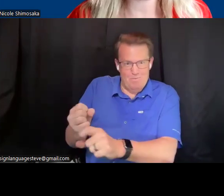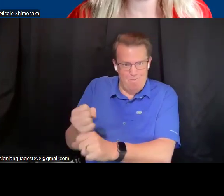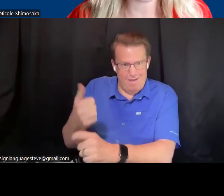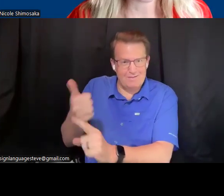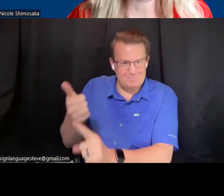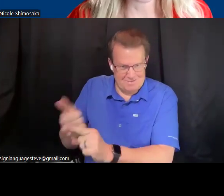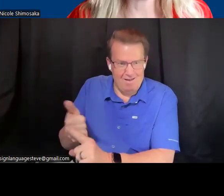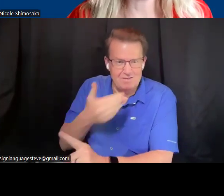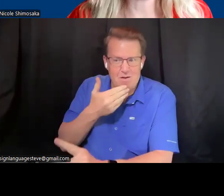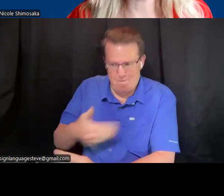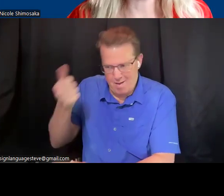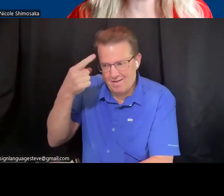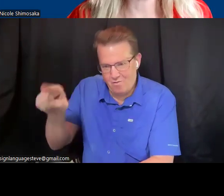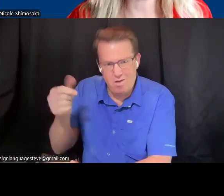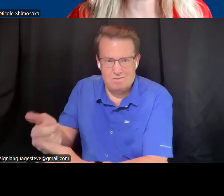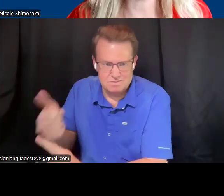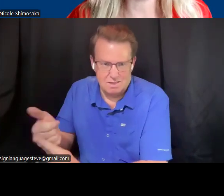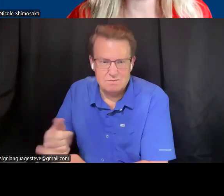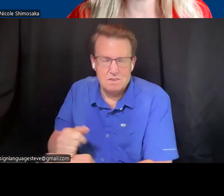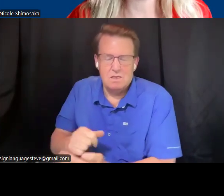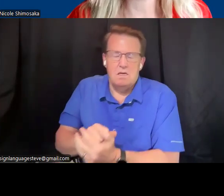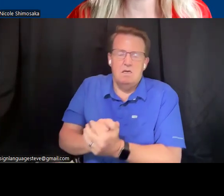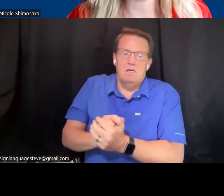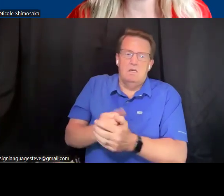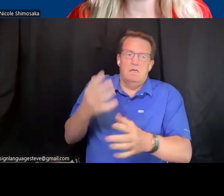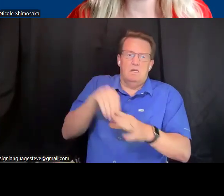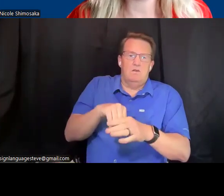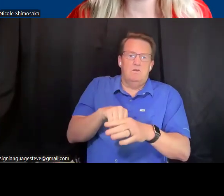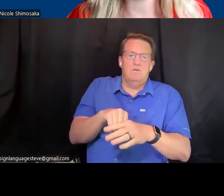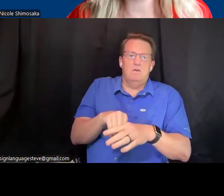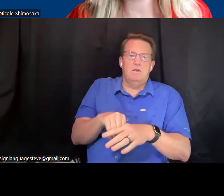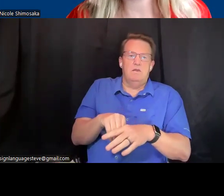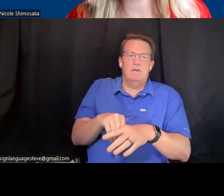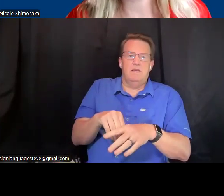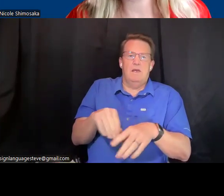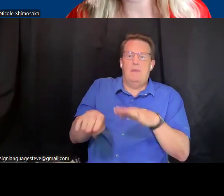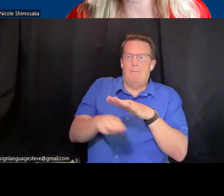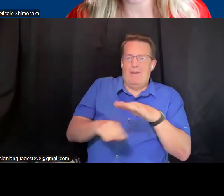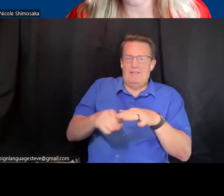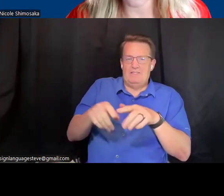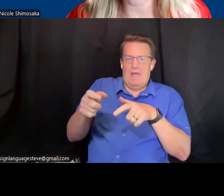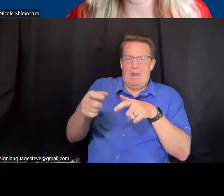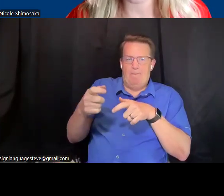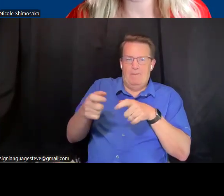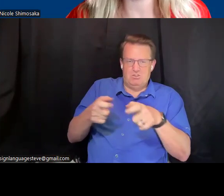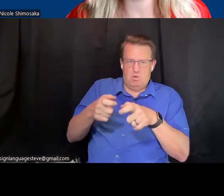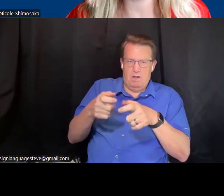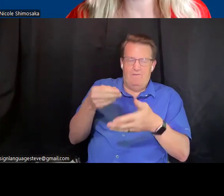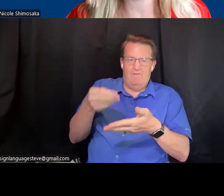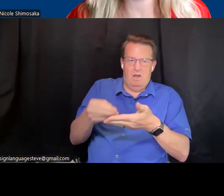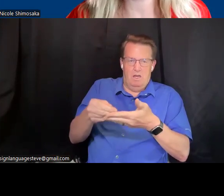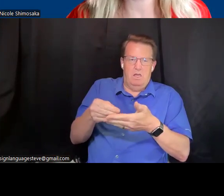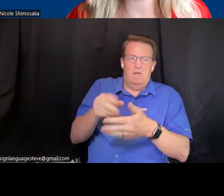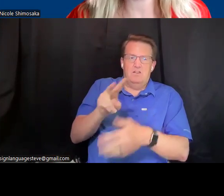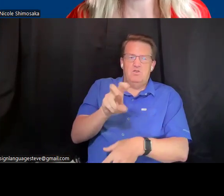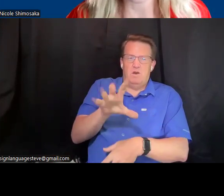communities. And we're including additional supports, such as the base administrative funding that I shared with you all, the $250,000 for